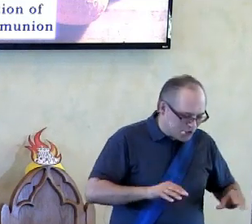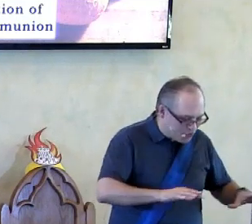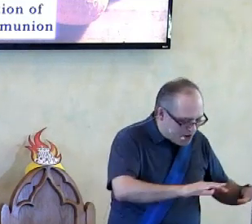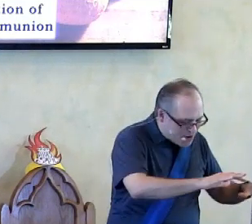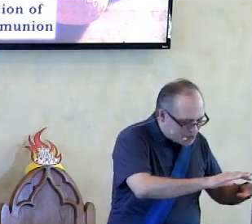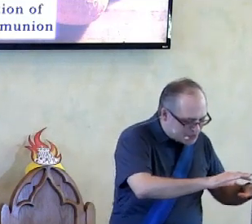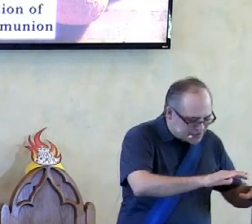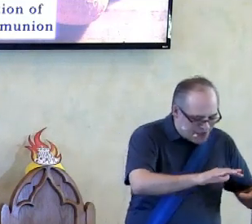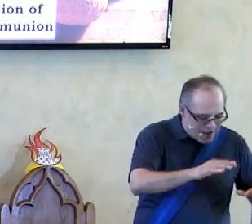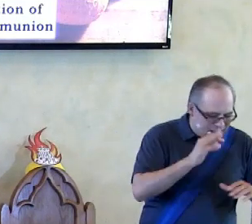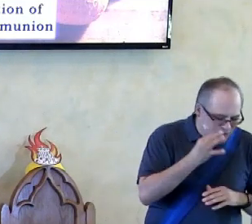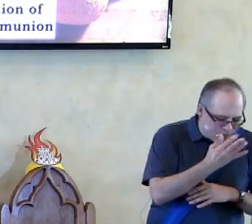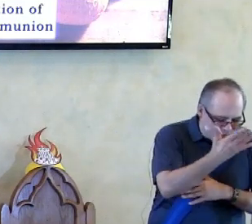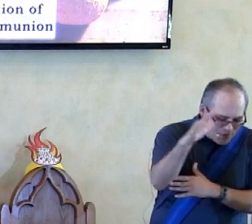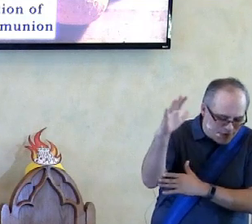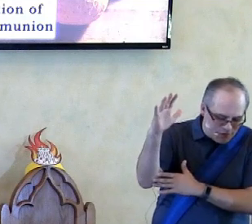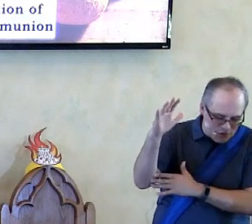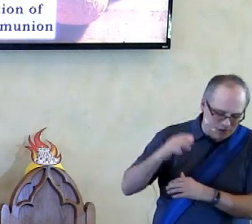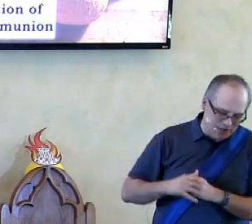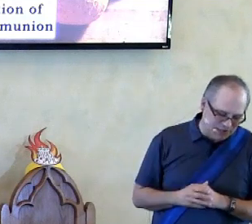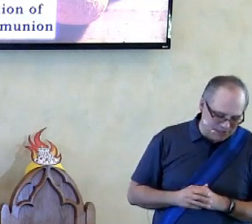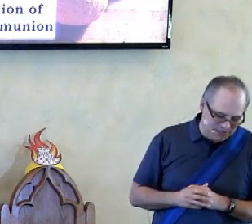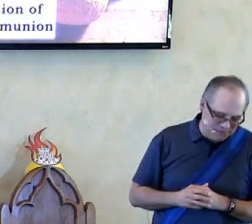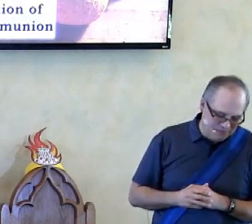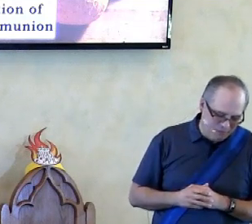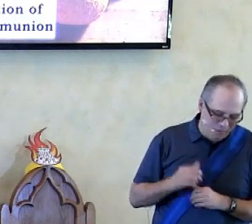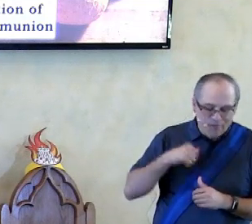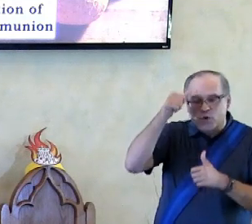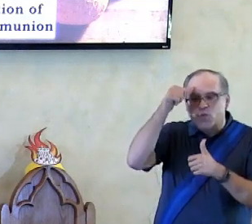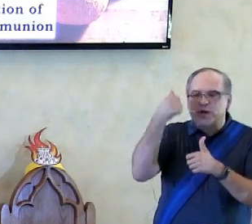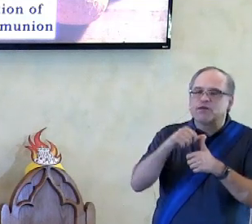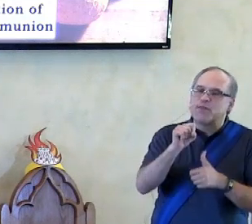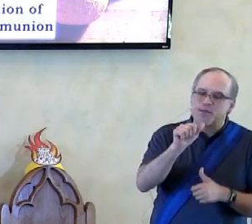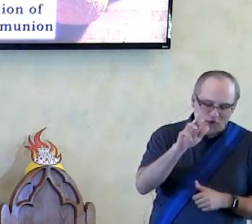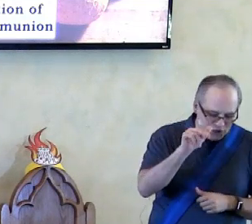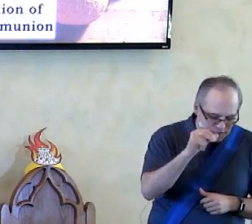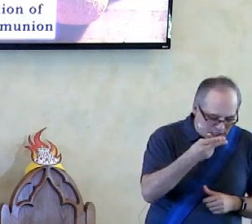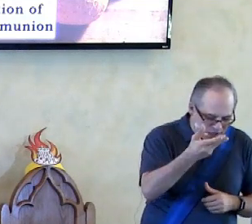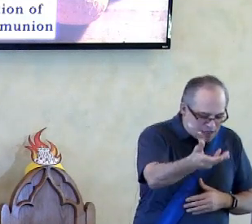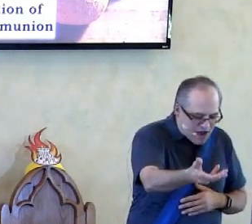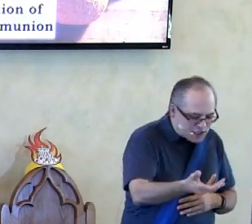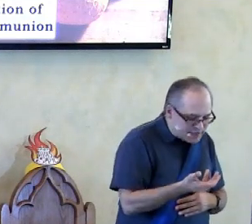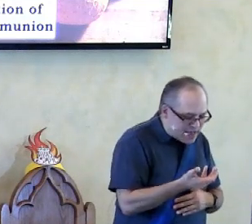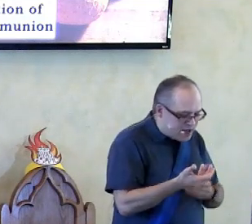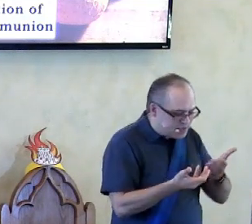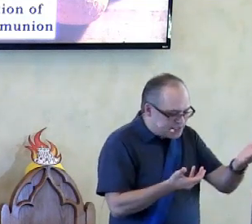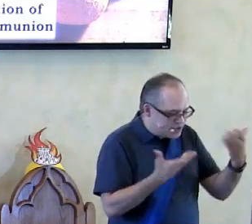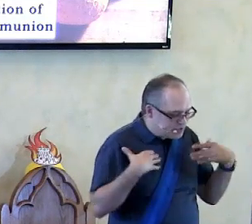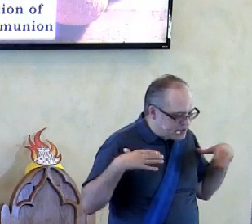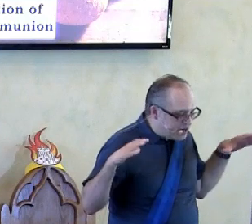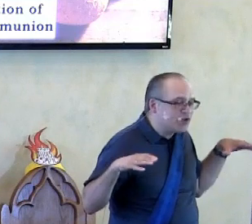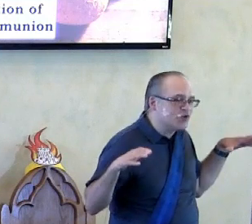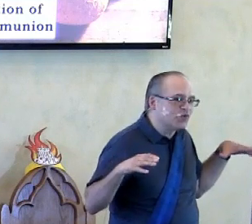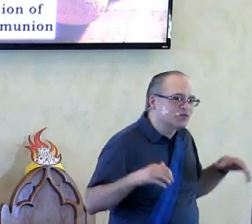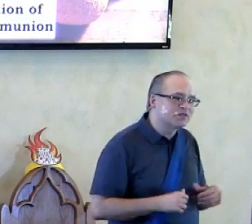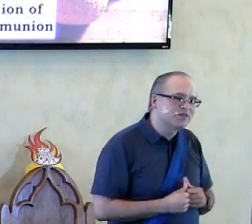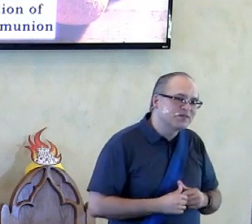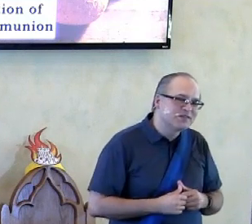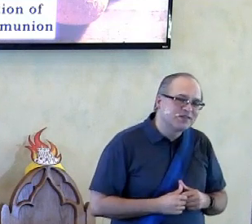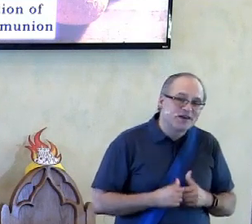of the ground and the fruit of the trees. We remember Sarah's hospitality to the